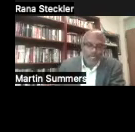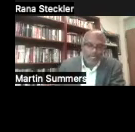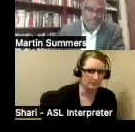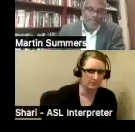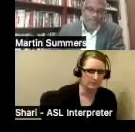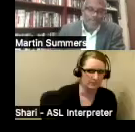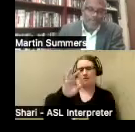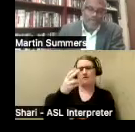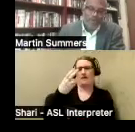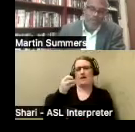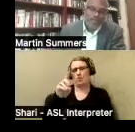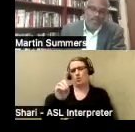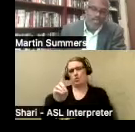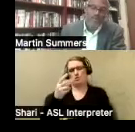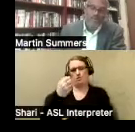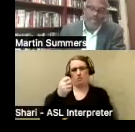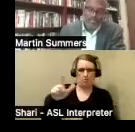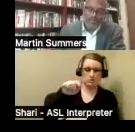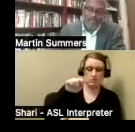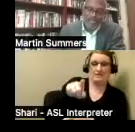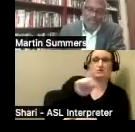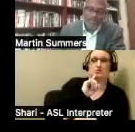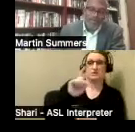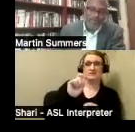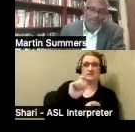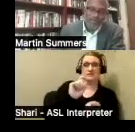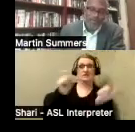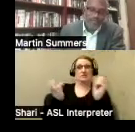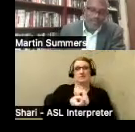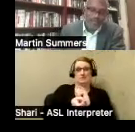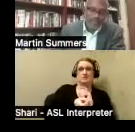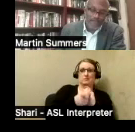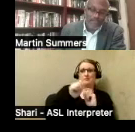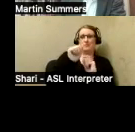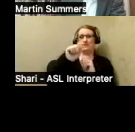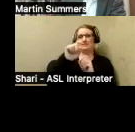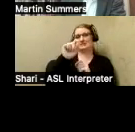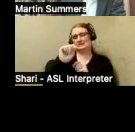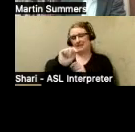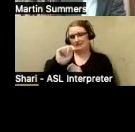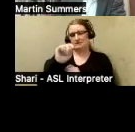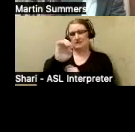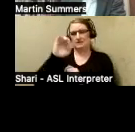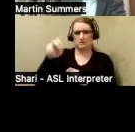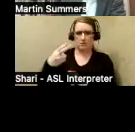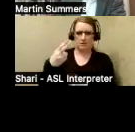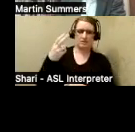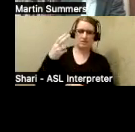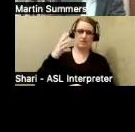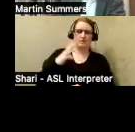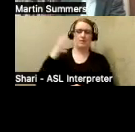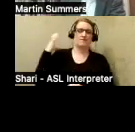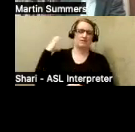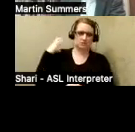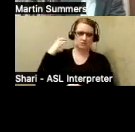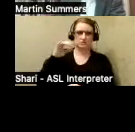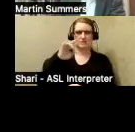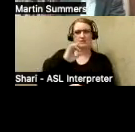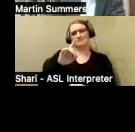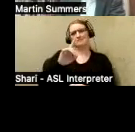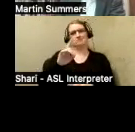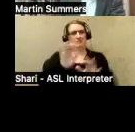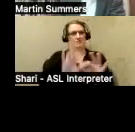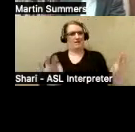ways this marked a transformation in attitudes of St. Elizabeth's officials regarding the therapeutic value of racial